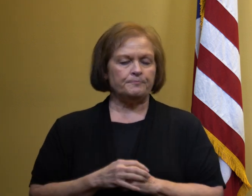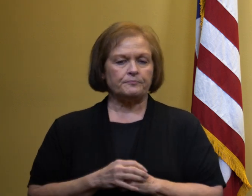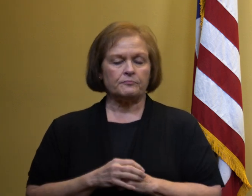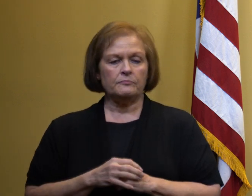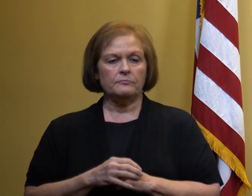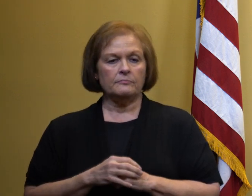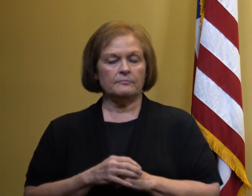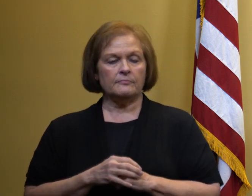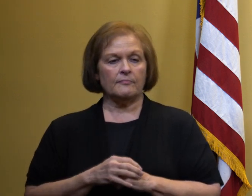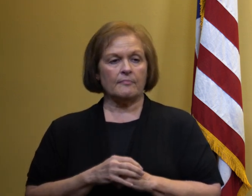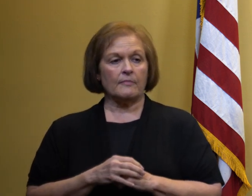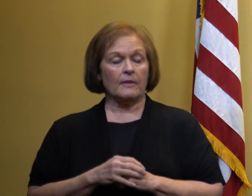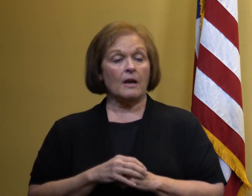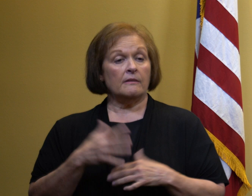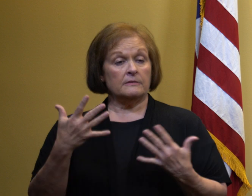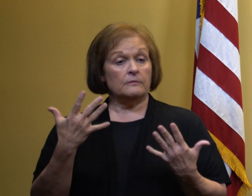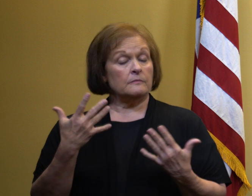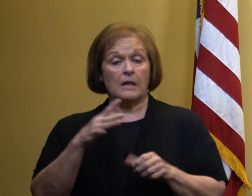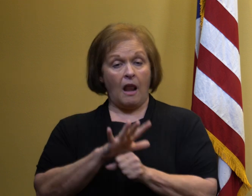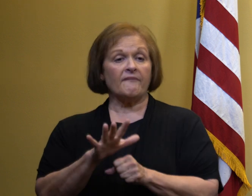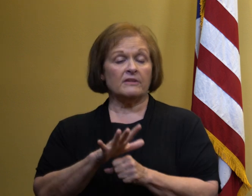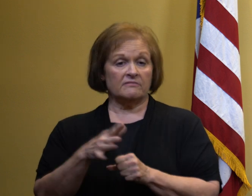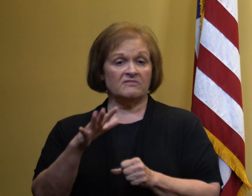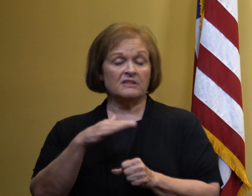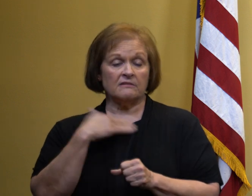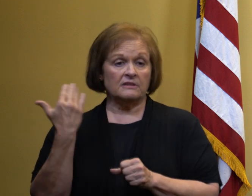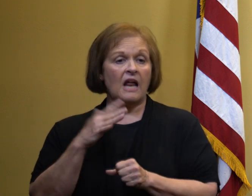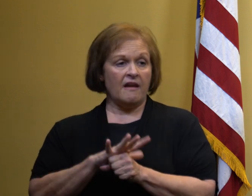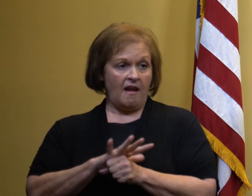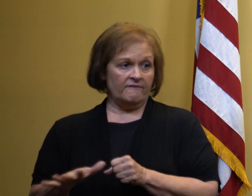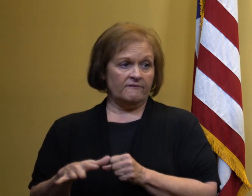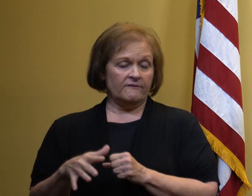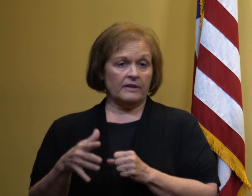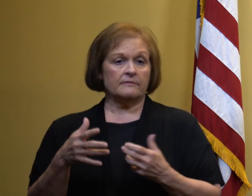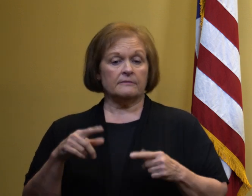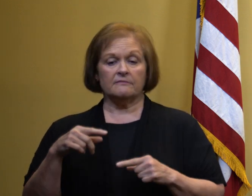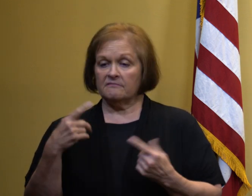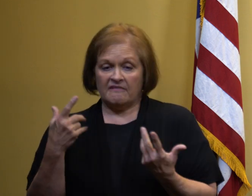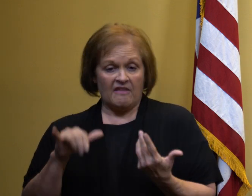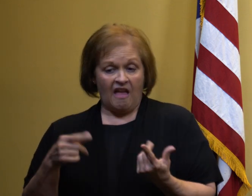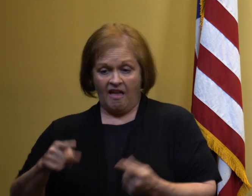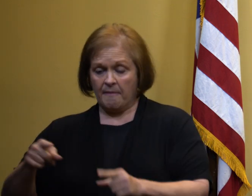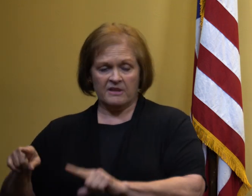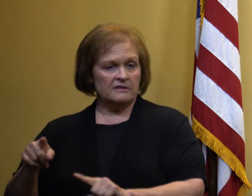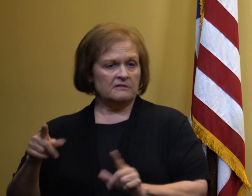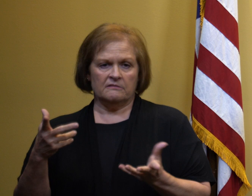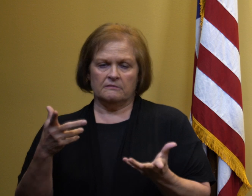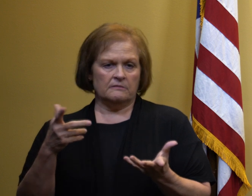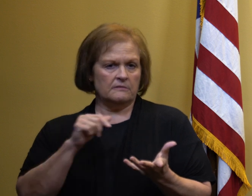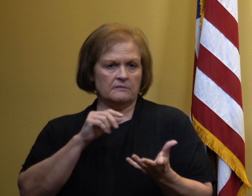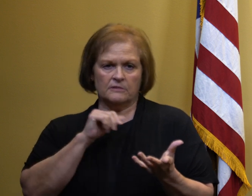But what it also means is that, hey, enough is enough in the city of New Orleans. Senseless acts of violence have plagued